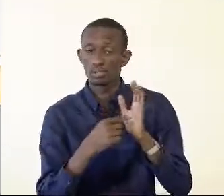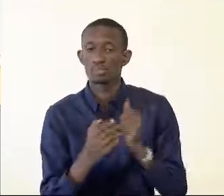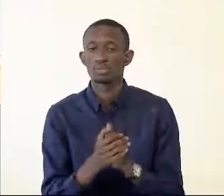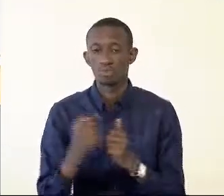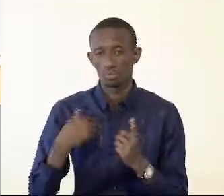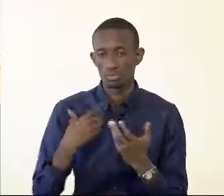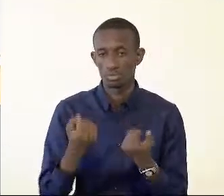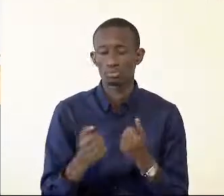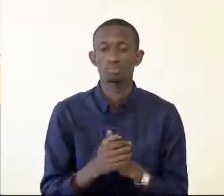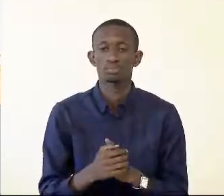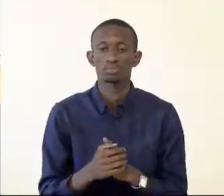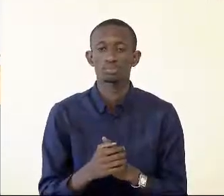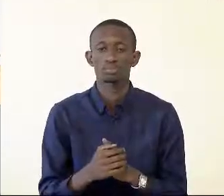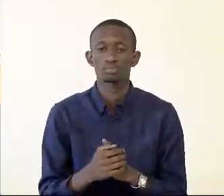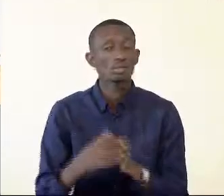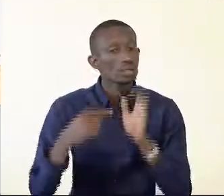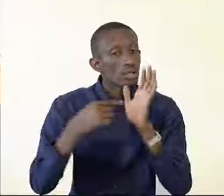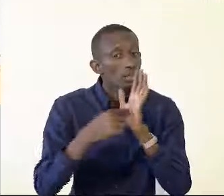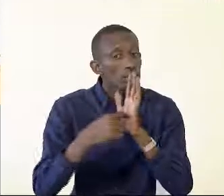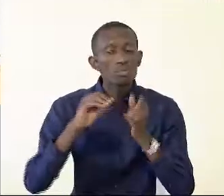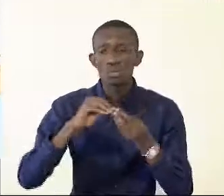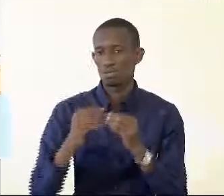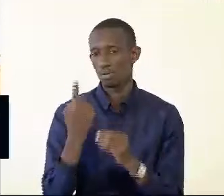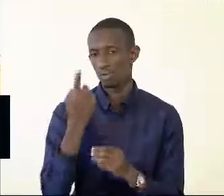We had example number 1.